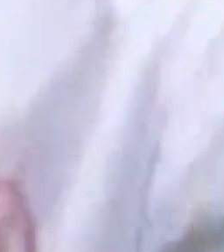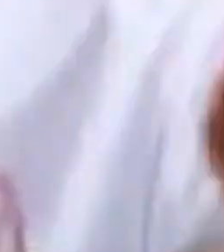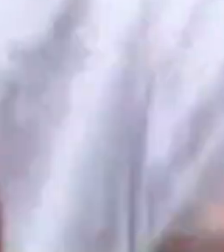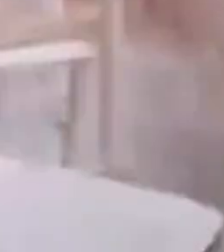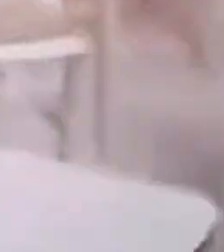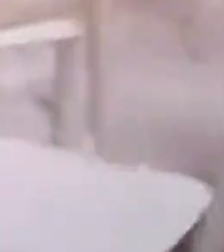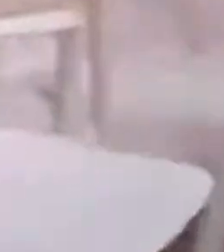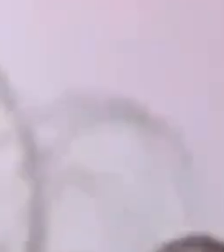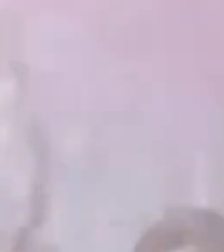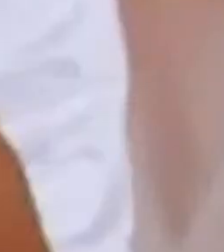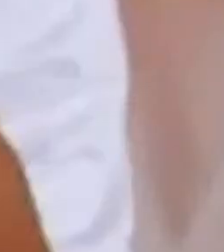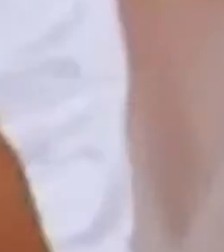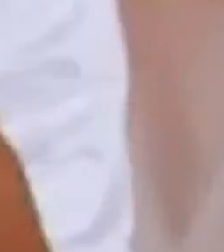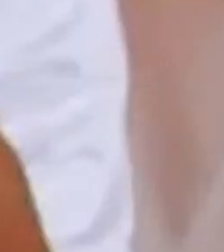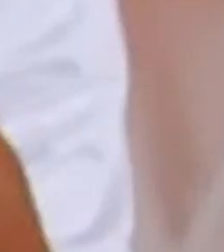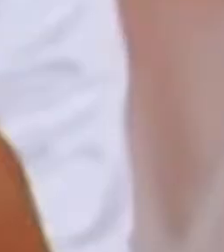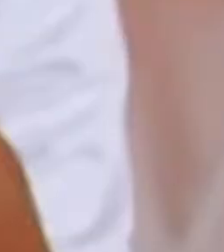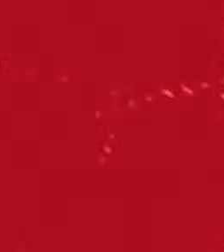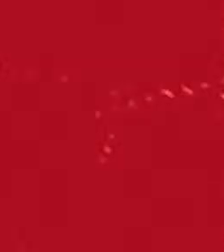think she was making.